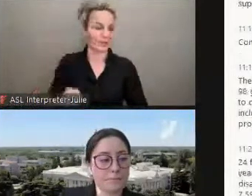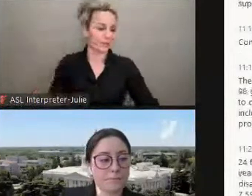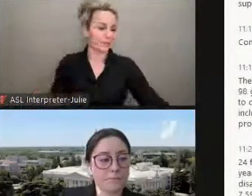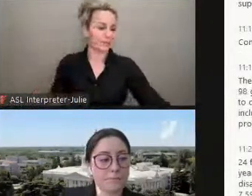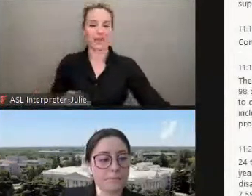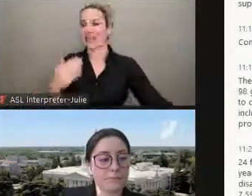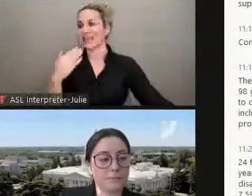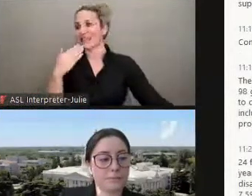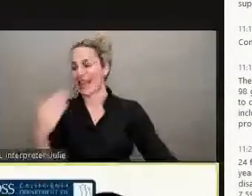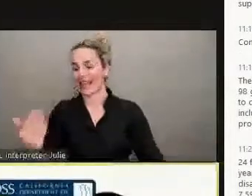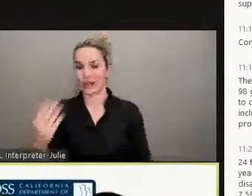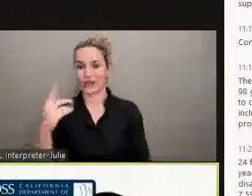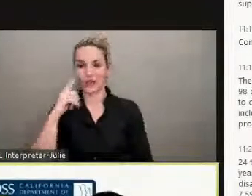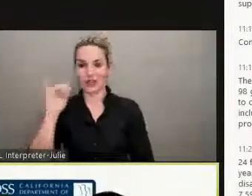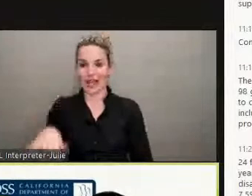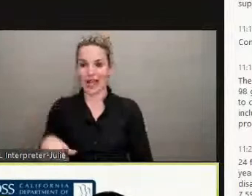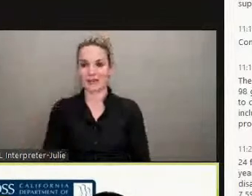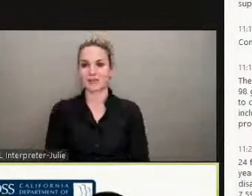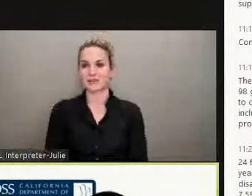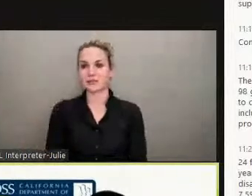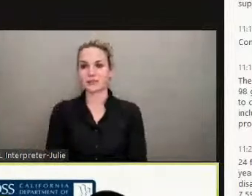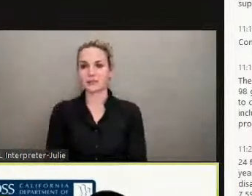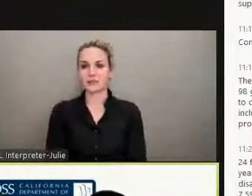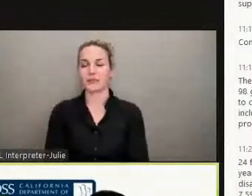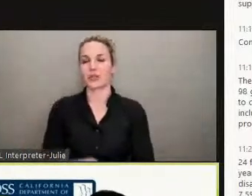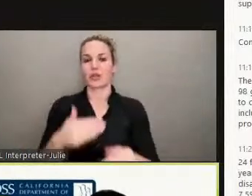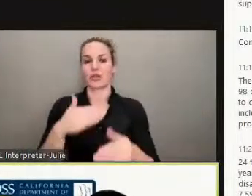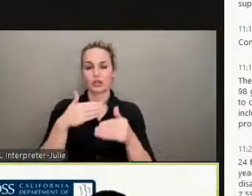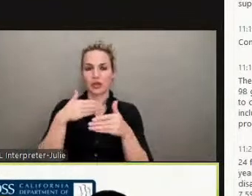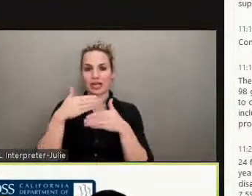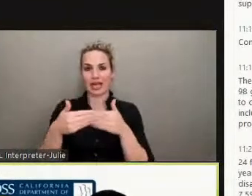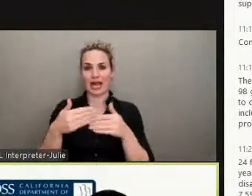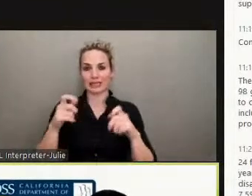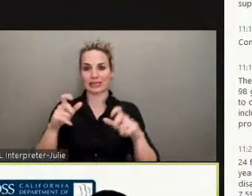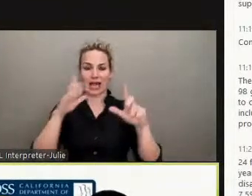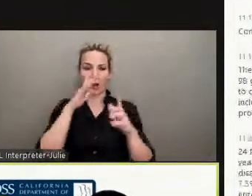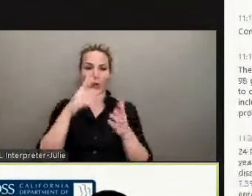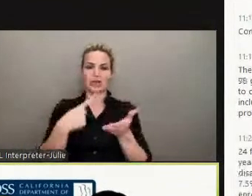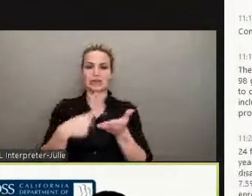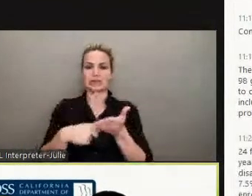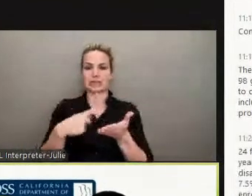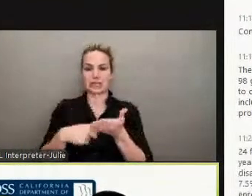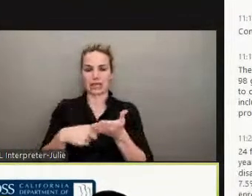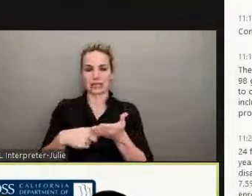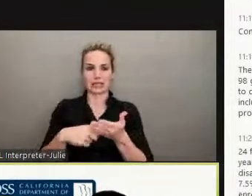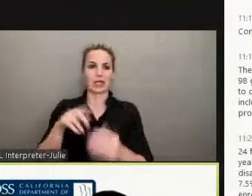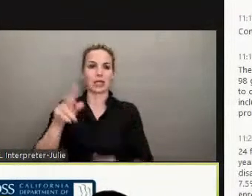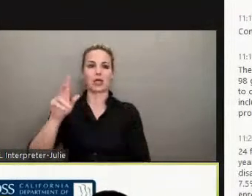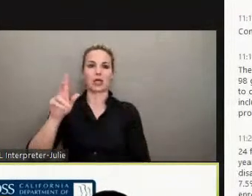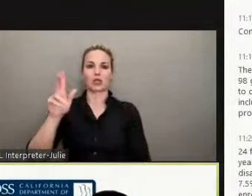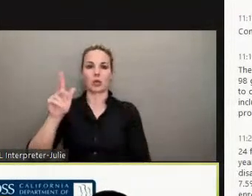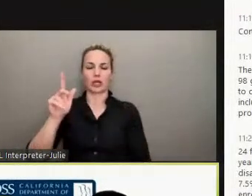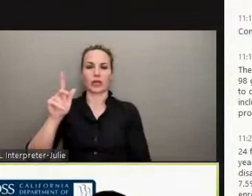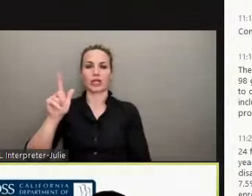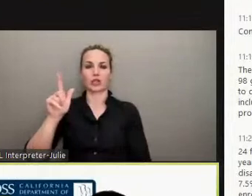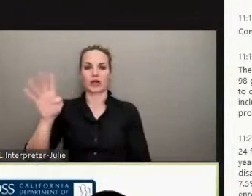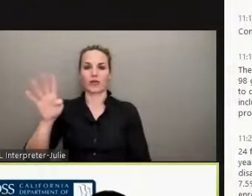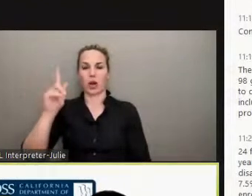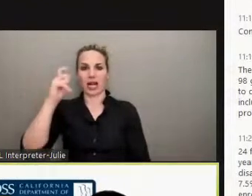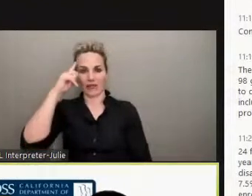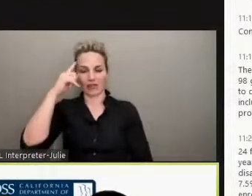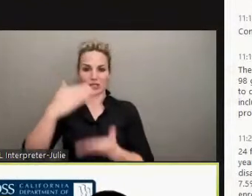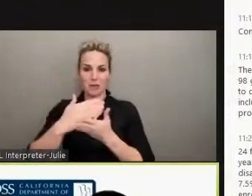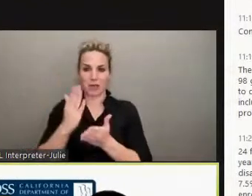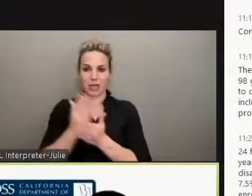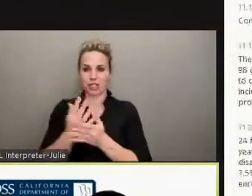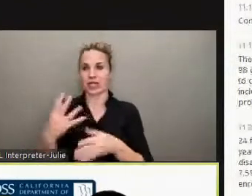that update. So the next slide that I'm going to discuss is the 23-24 governor's budget